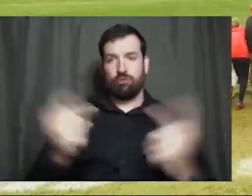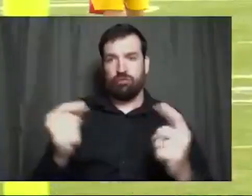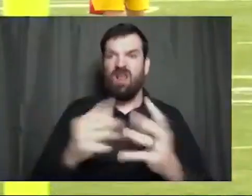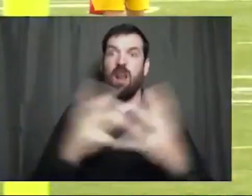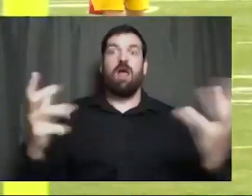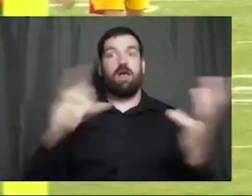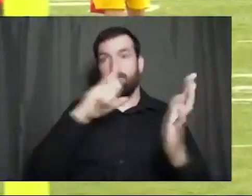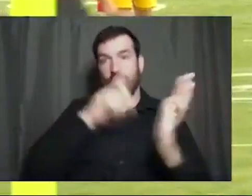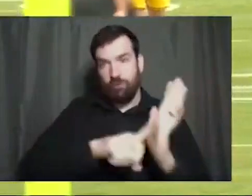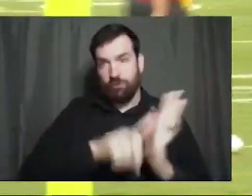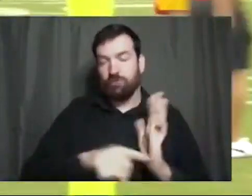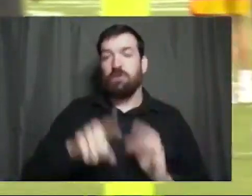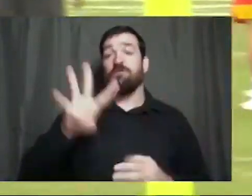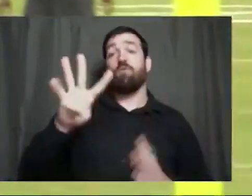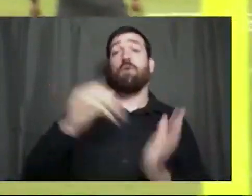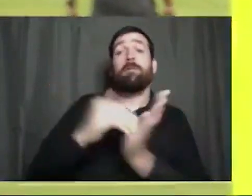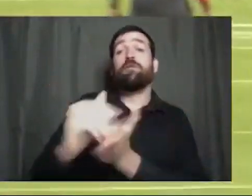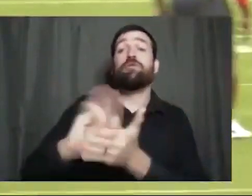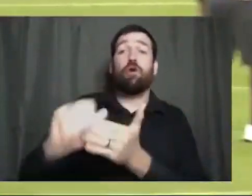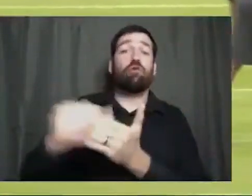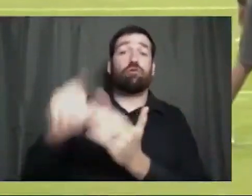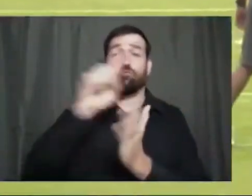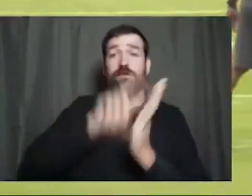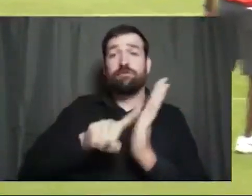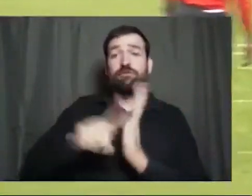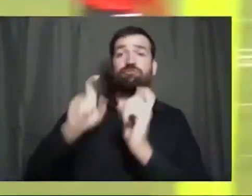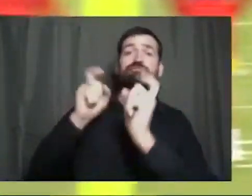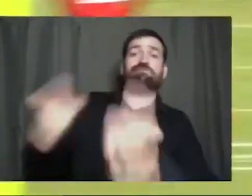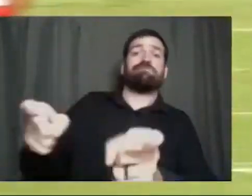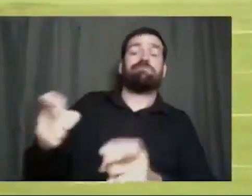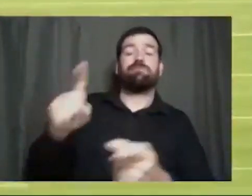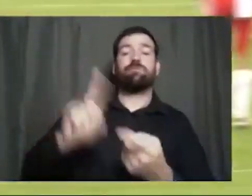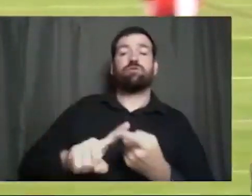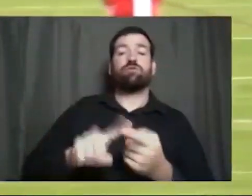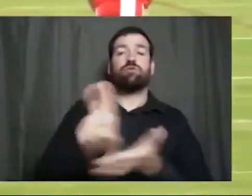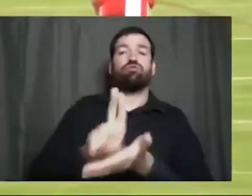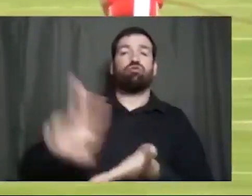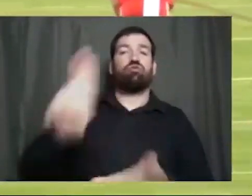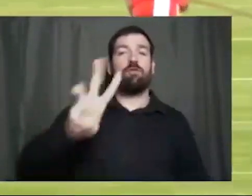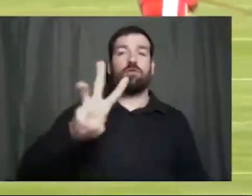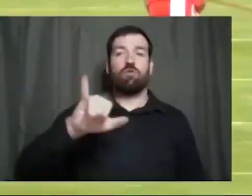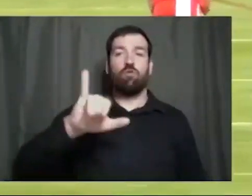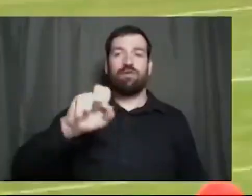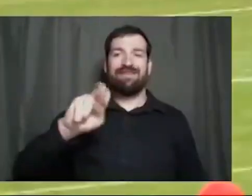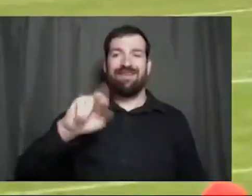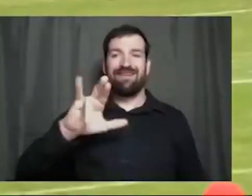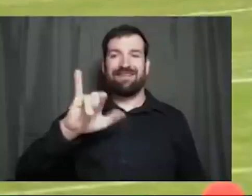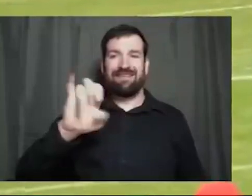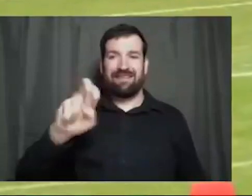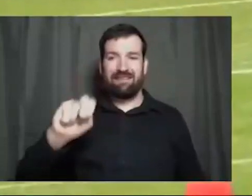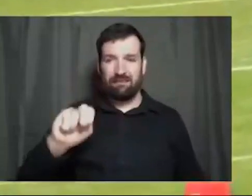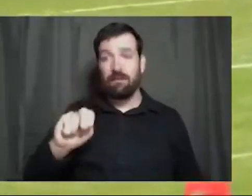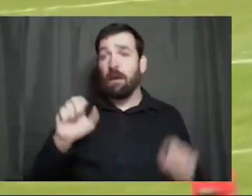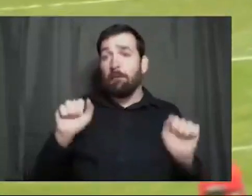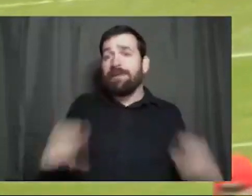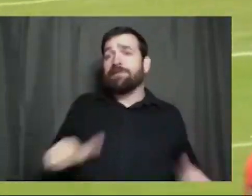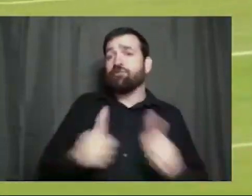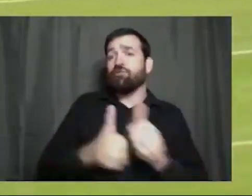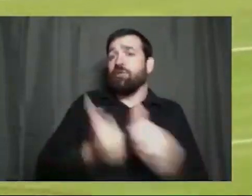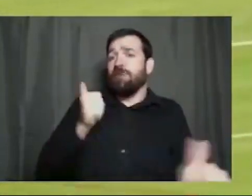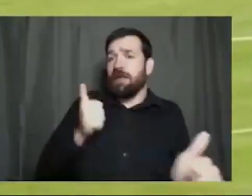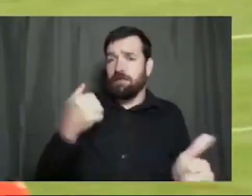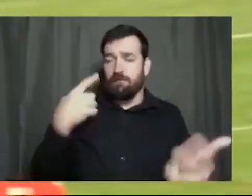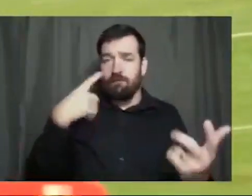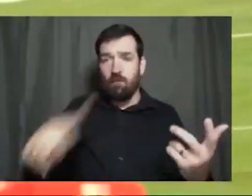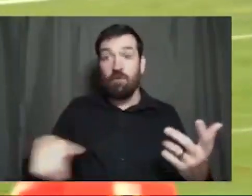$4 million research grant to University of Wisconsin to look at potential prevention techniques for namely